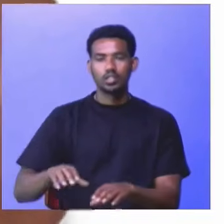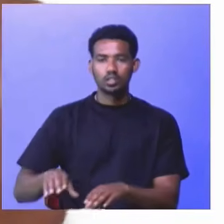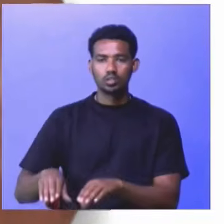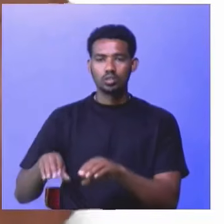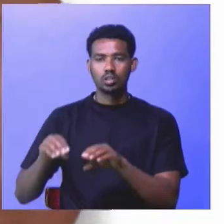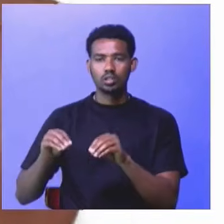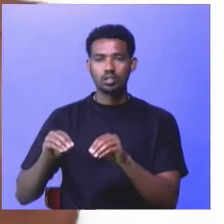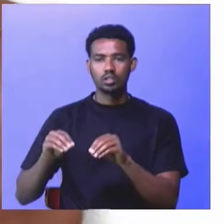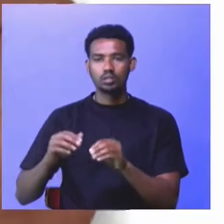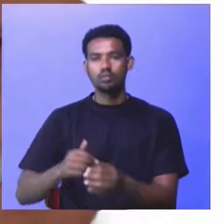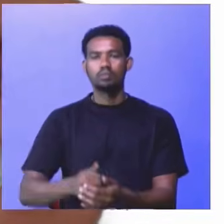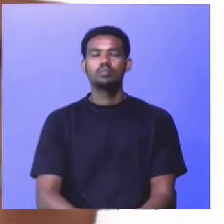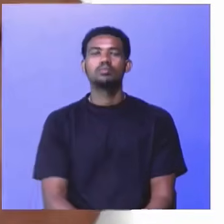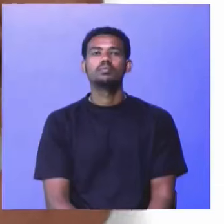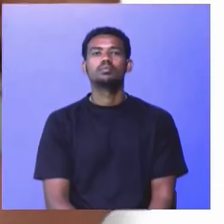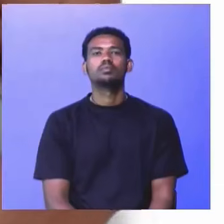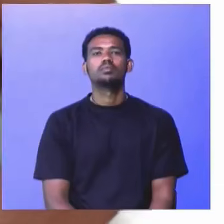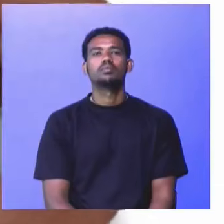Students.